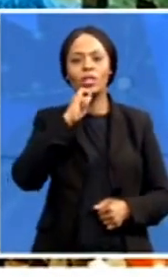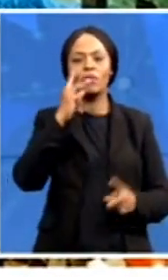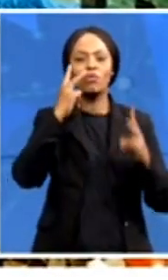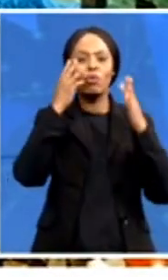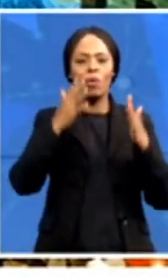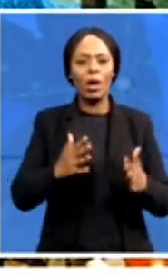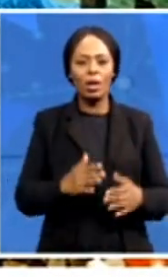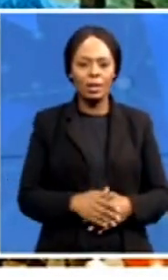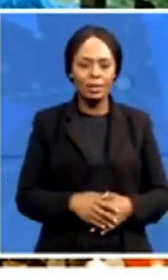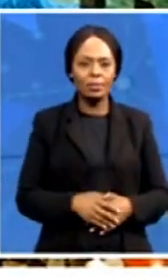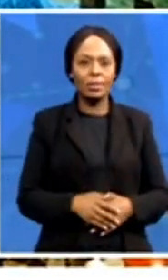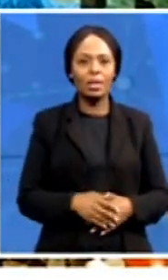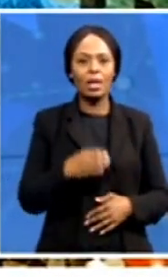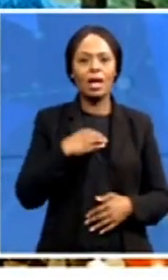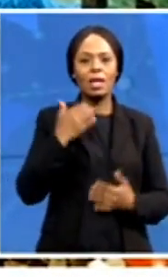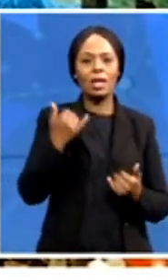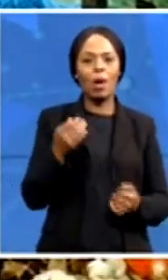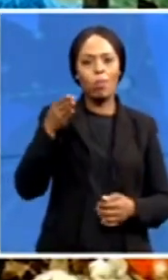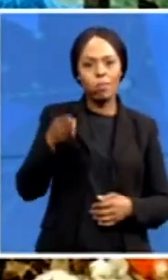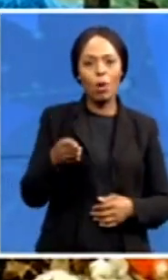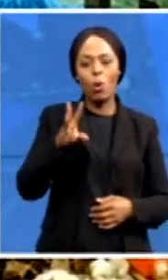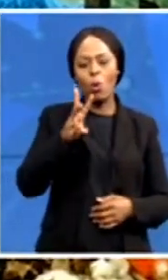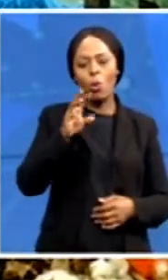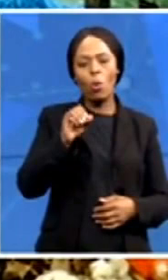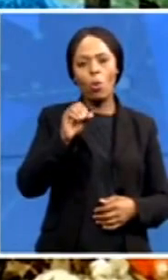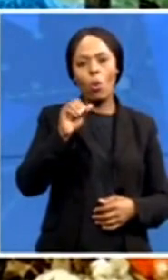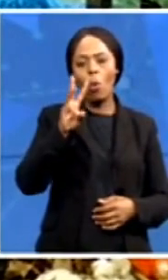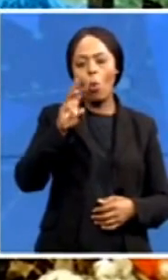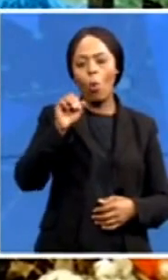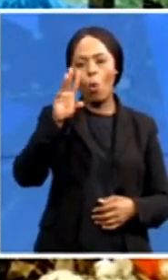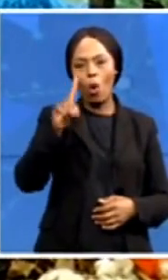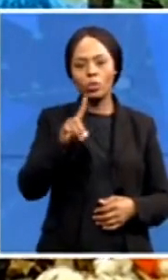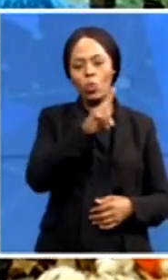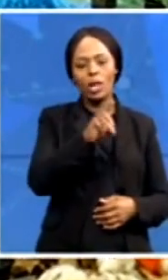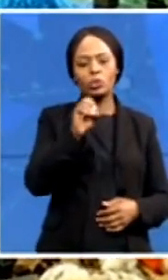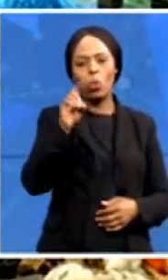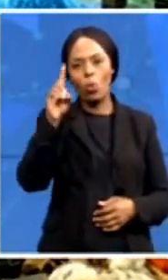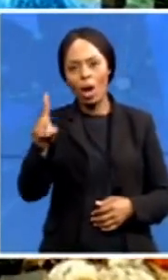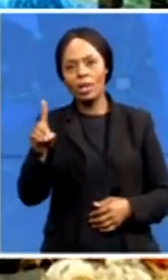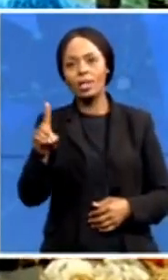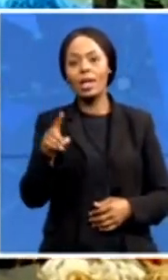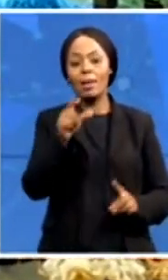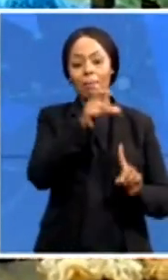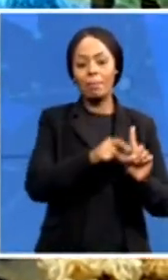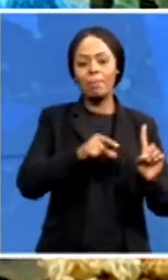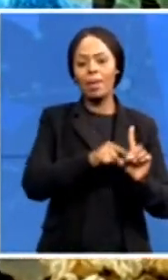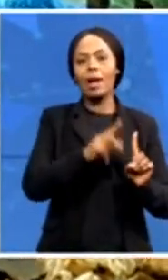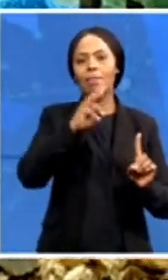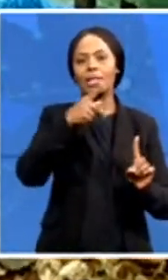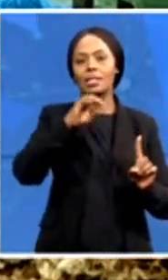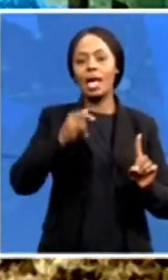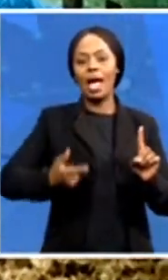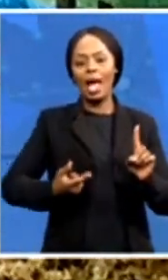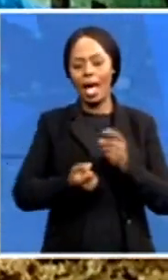quarter 101, where Siyabonga Mkhize was murdered yesterday. He was traveling, as you said in your intro, with 3 other